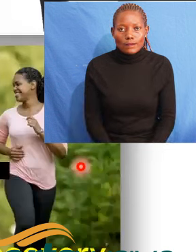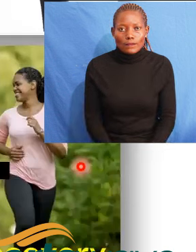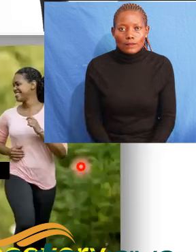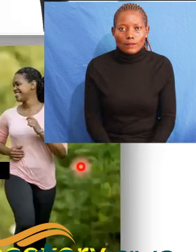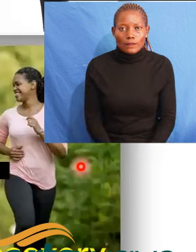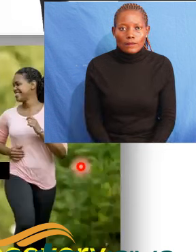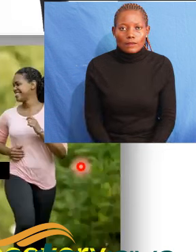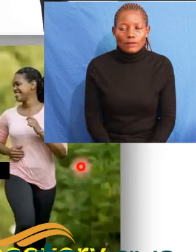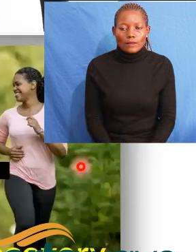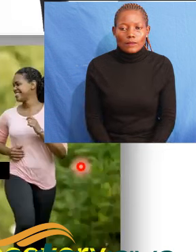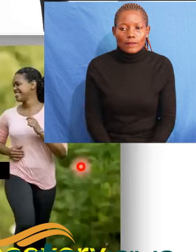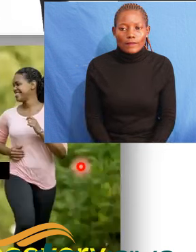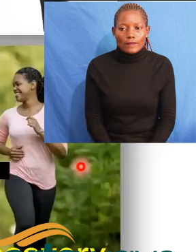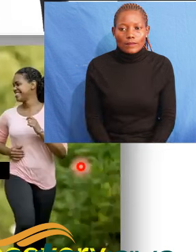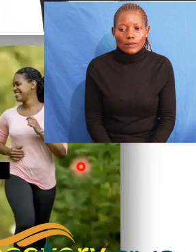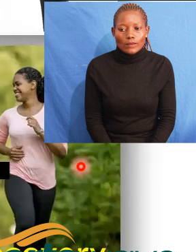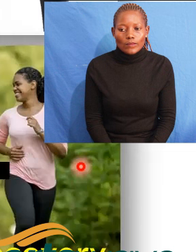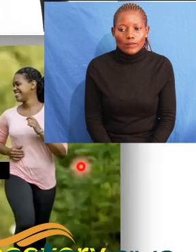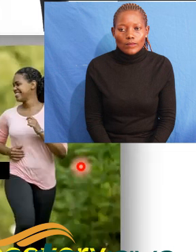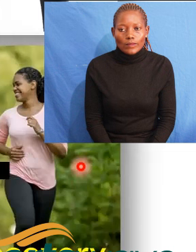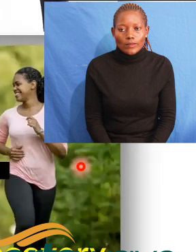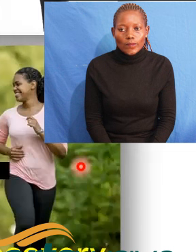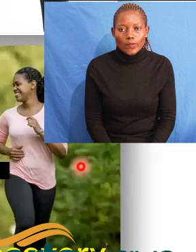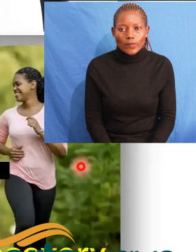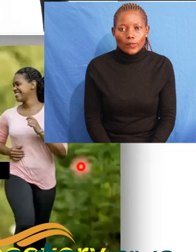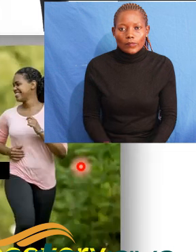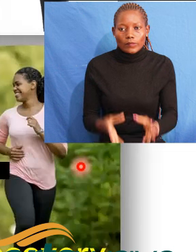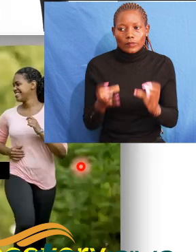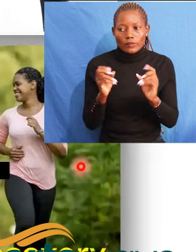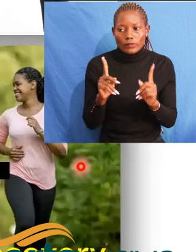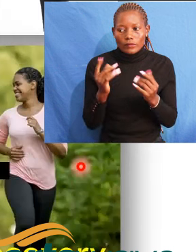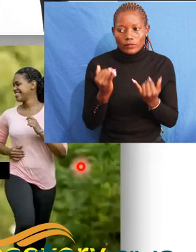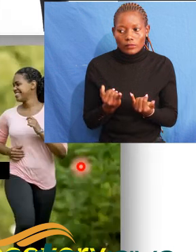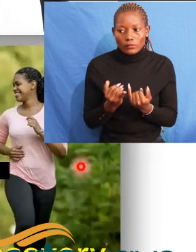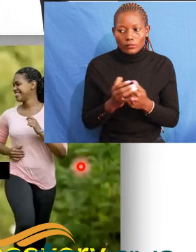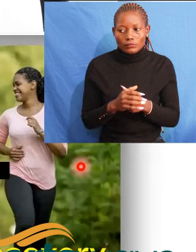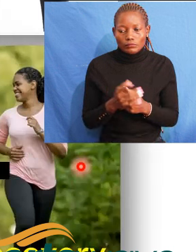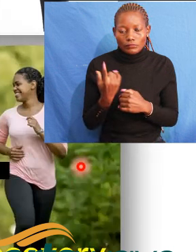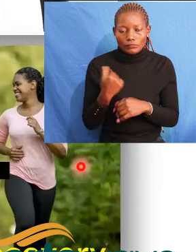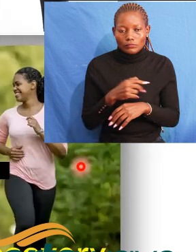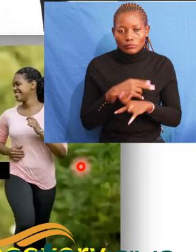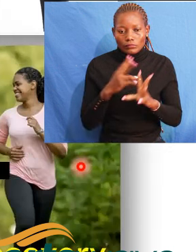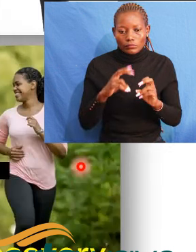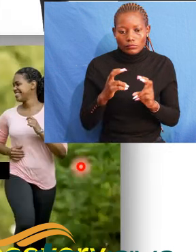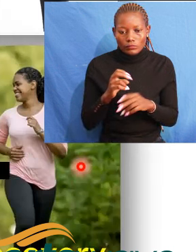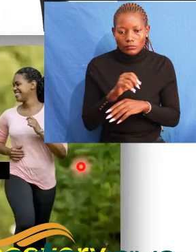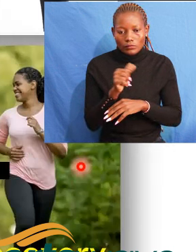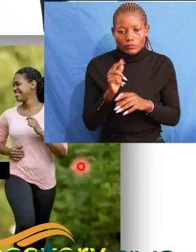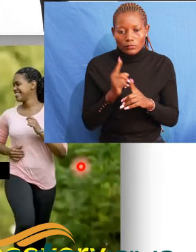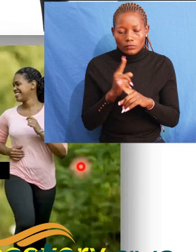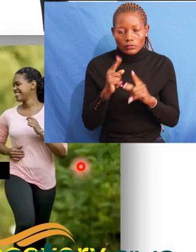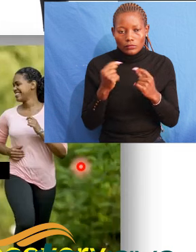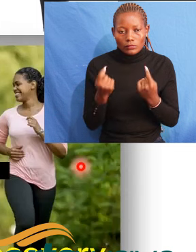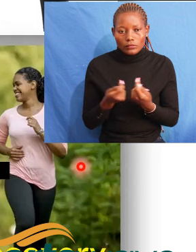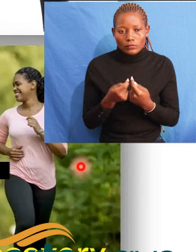Okay, now we looked at all the various type of recovery strategies.